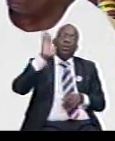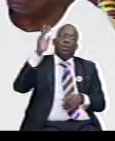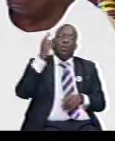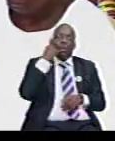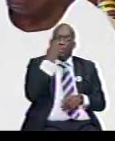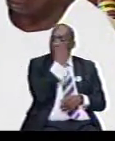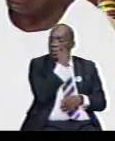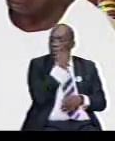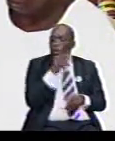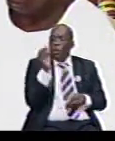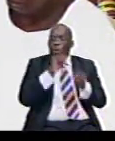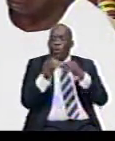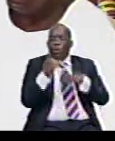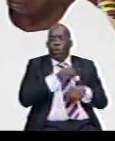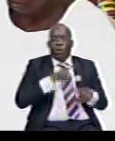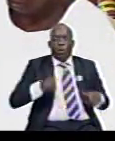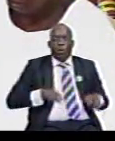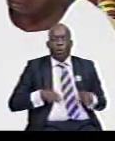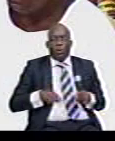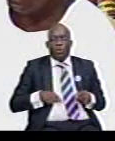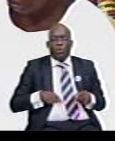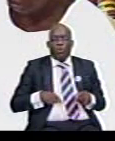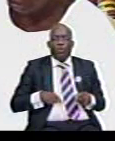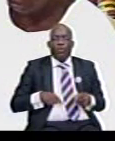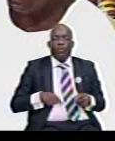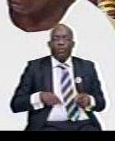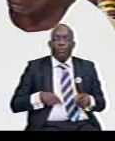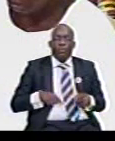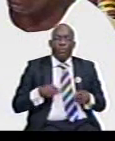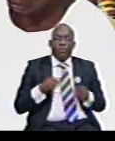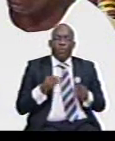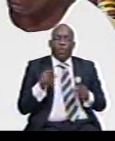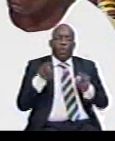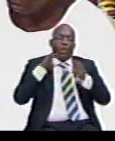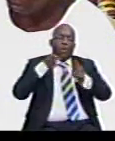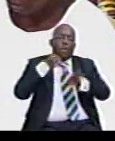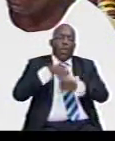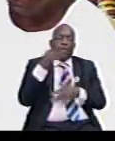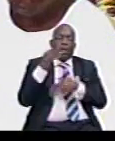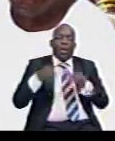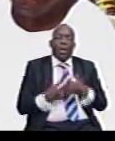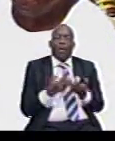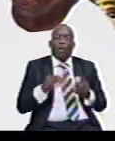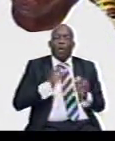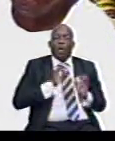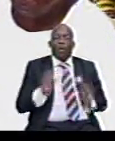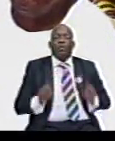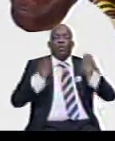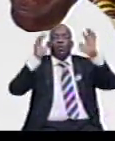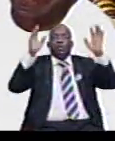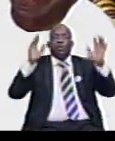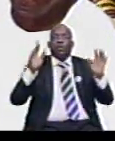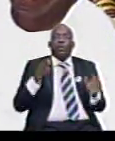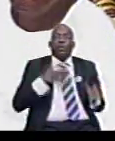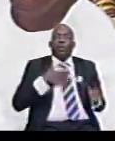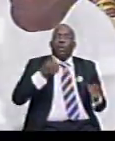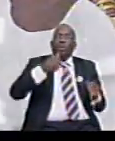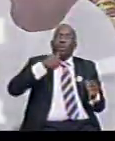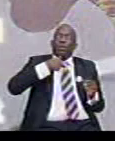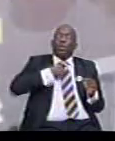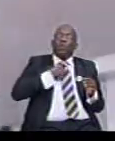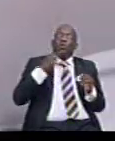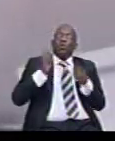O Lord, look at your record and look at how I've submitted myself to your good